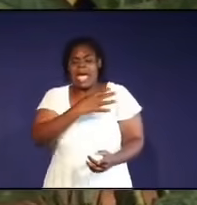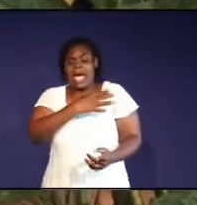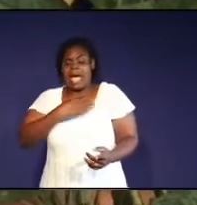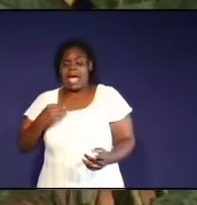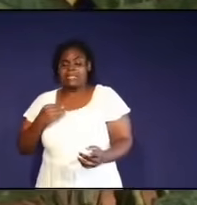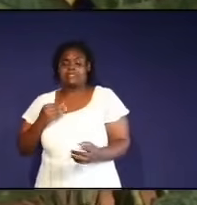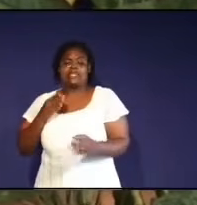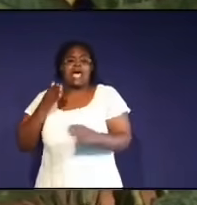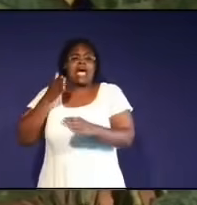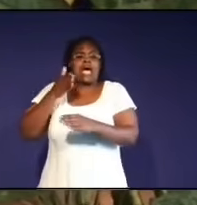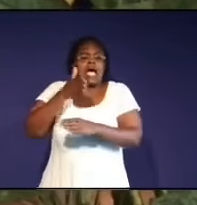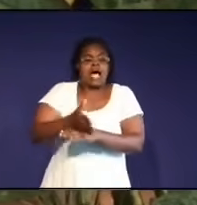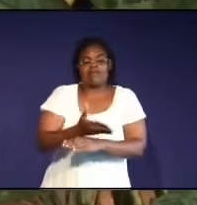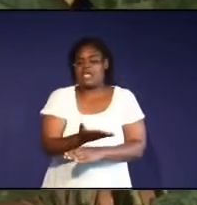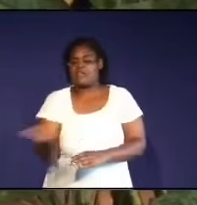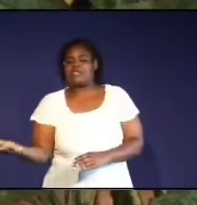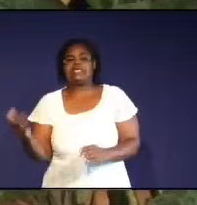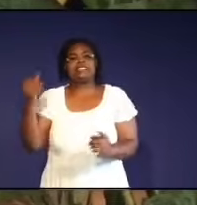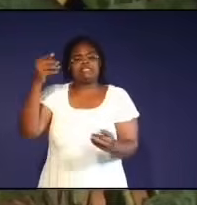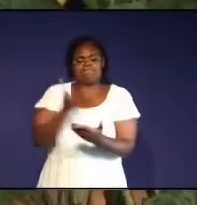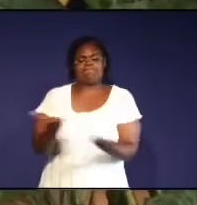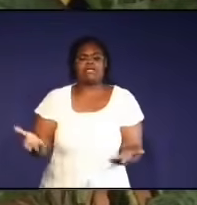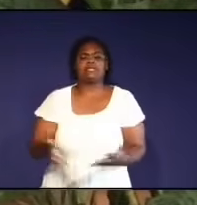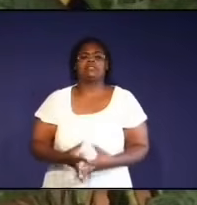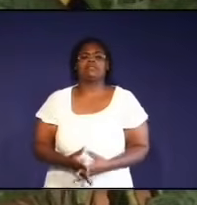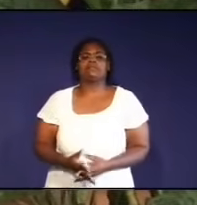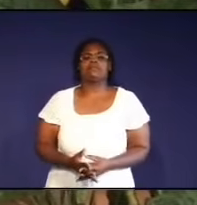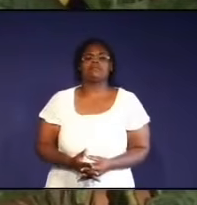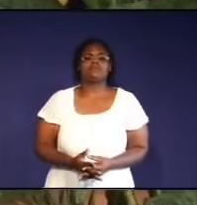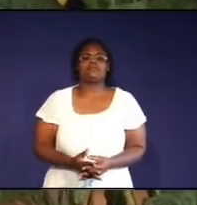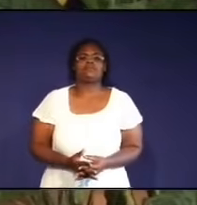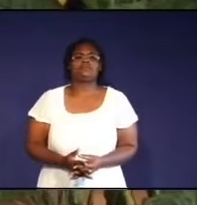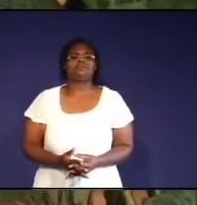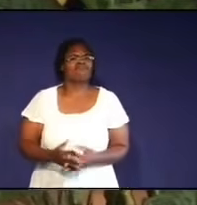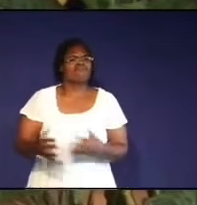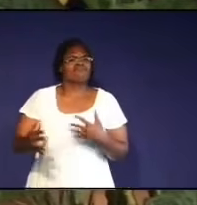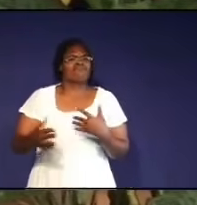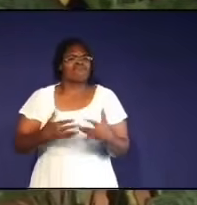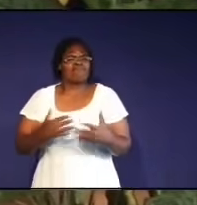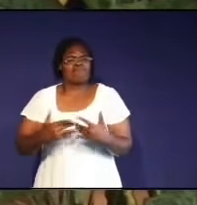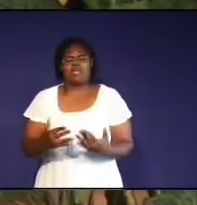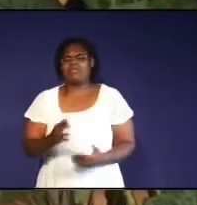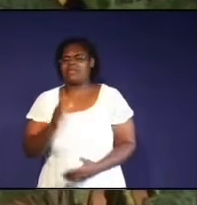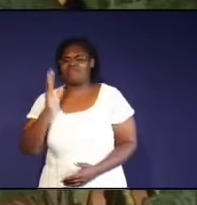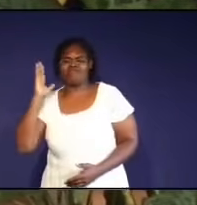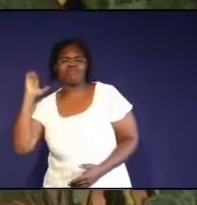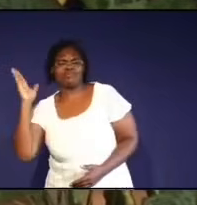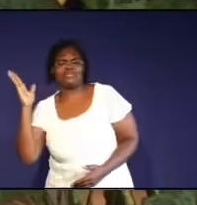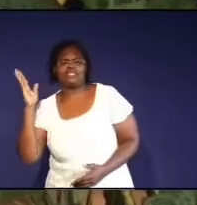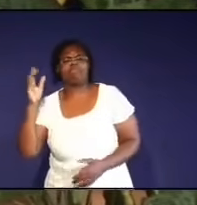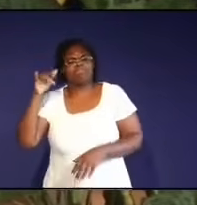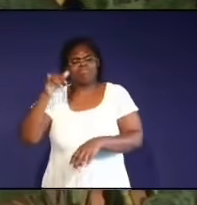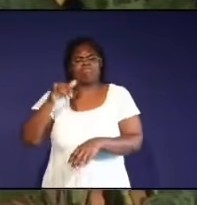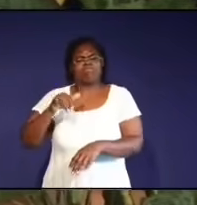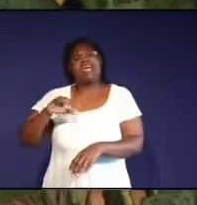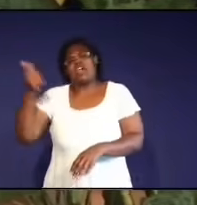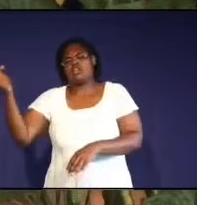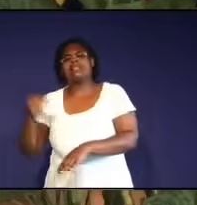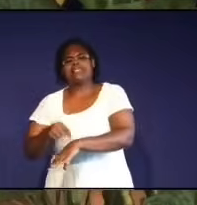after these things." Maybe I would preach on that someday,